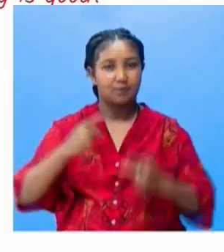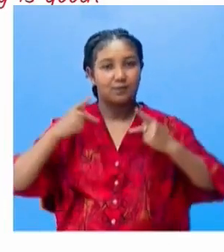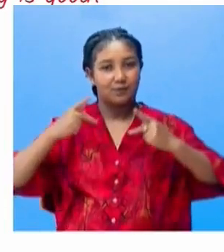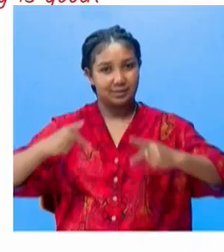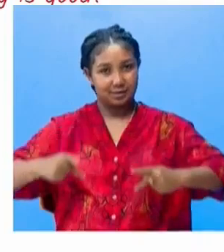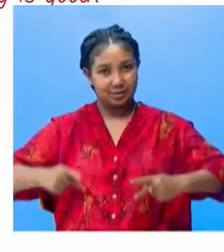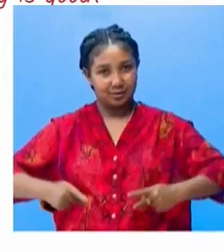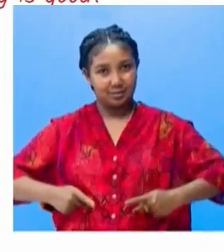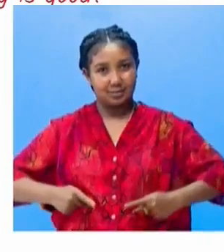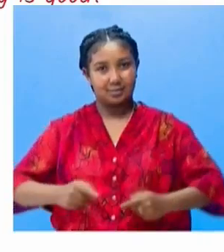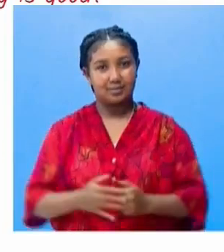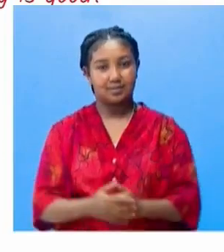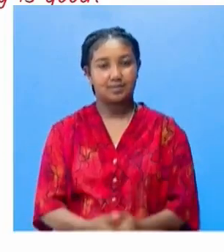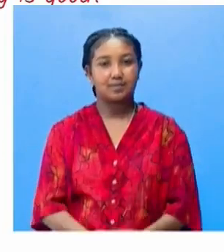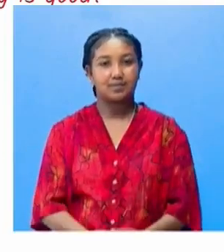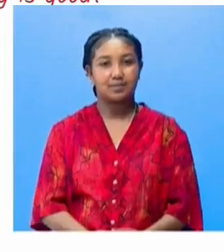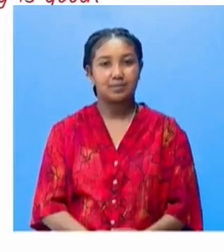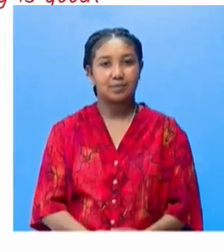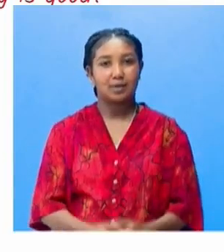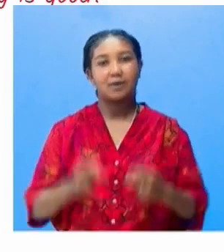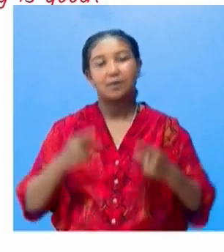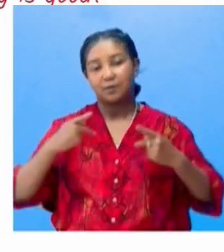physical